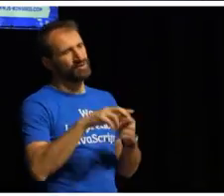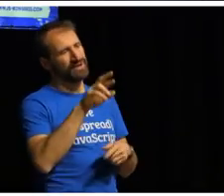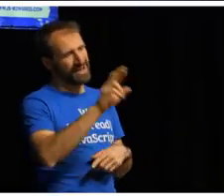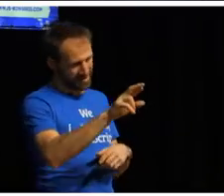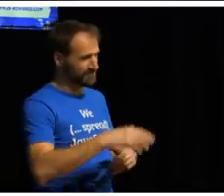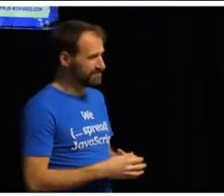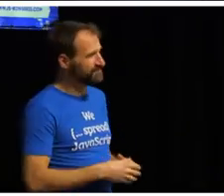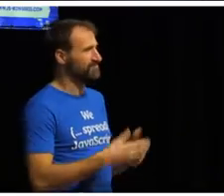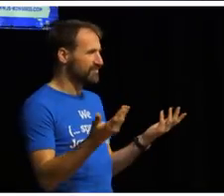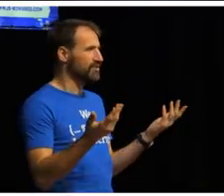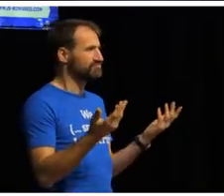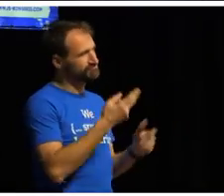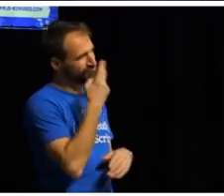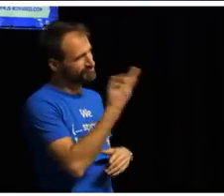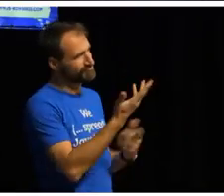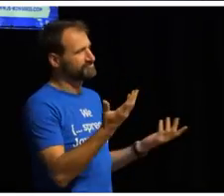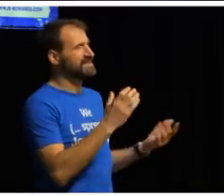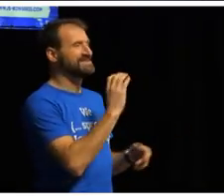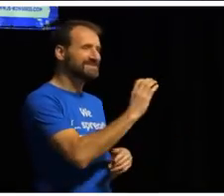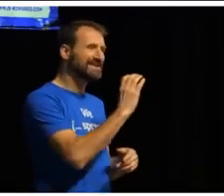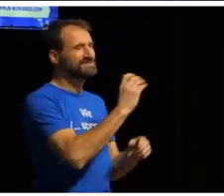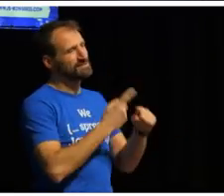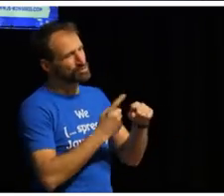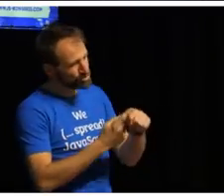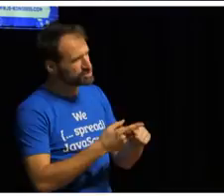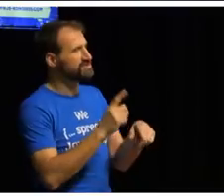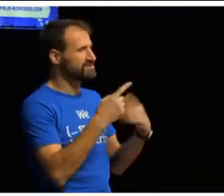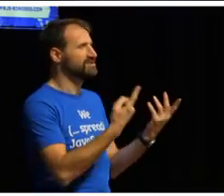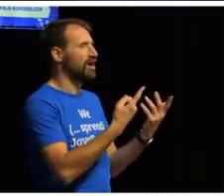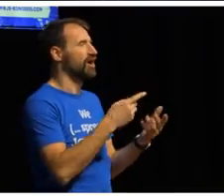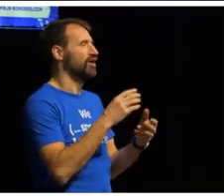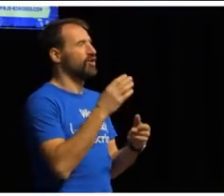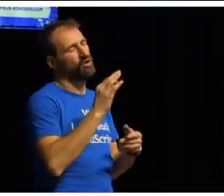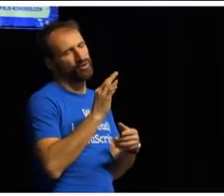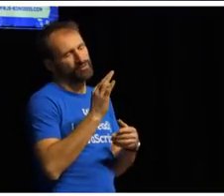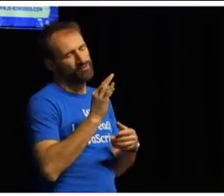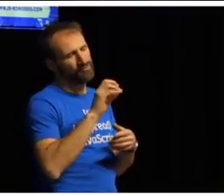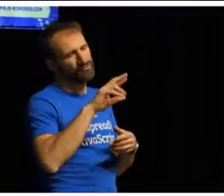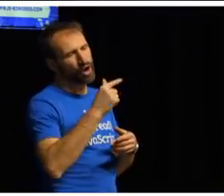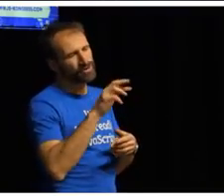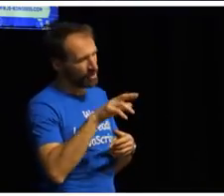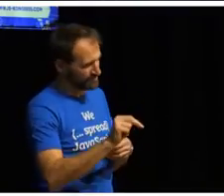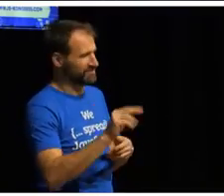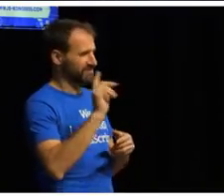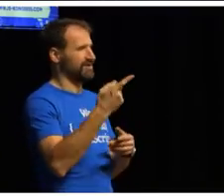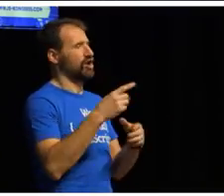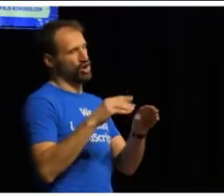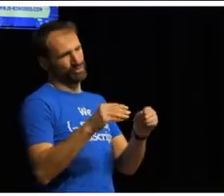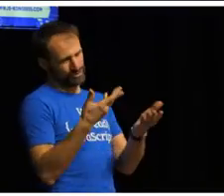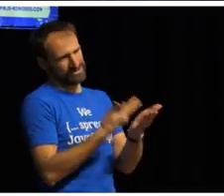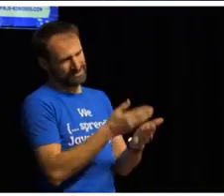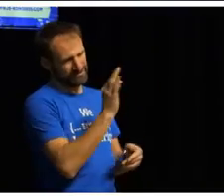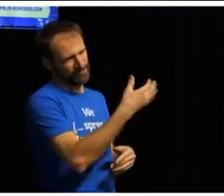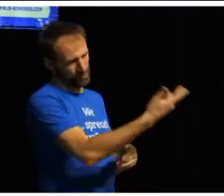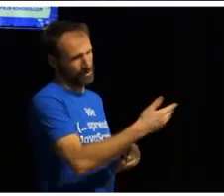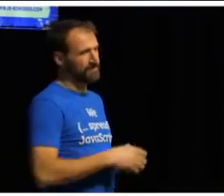or C++ or Fortran things. But still, JavaScript has its benefits, because you might be a JavaScript developer, and you're not